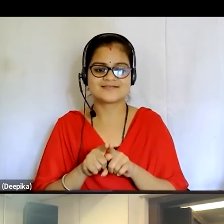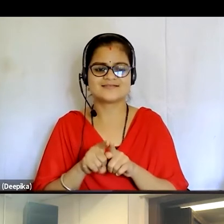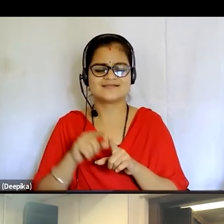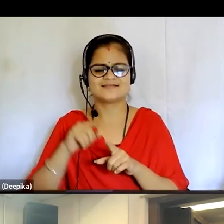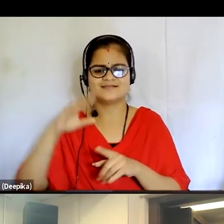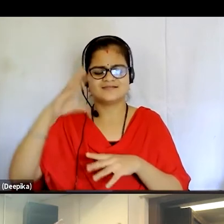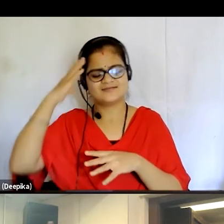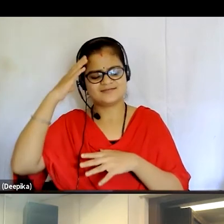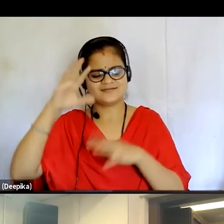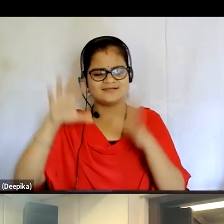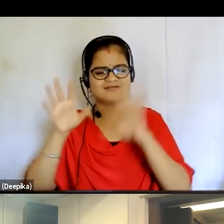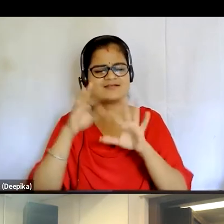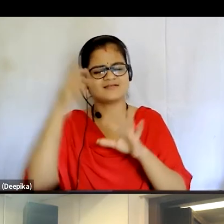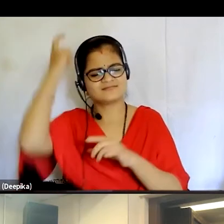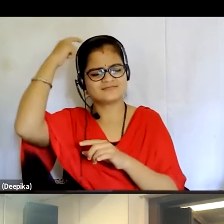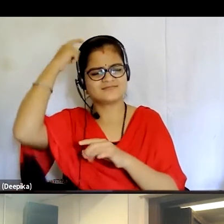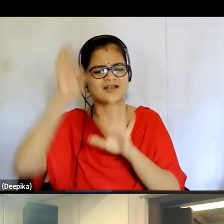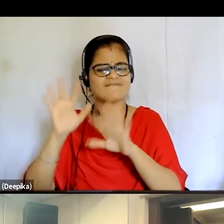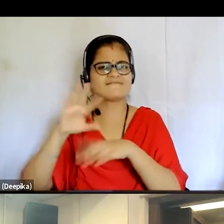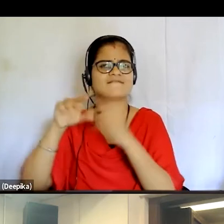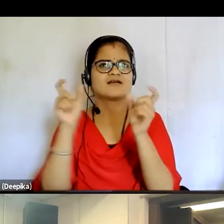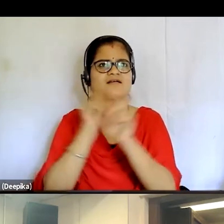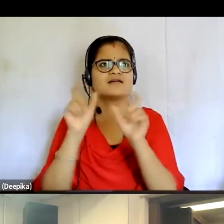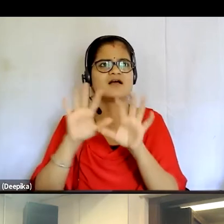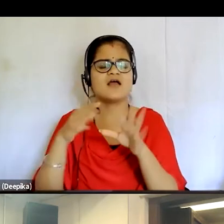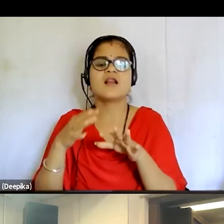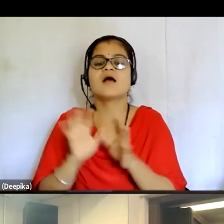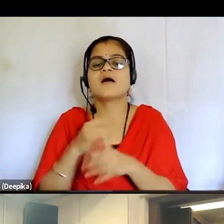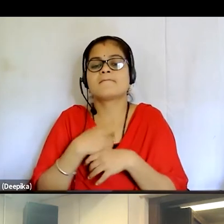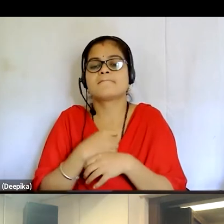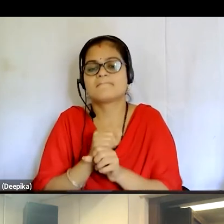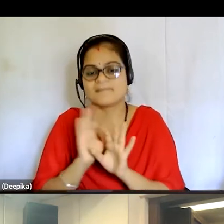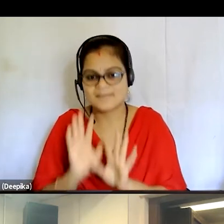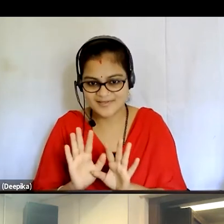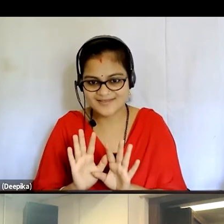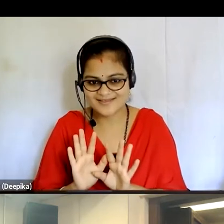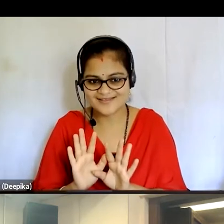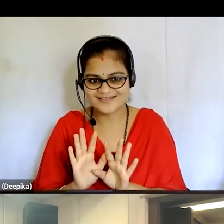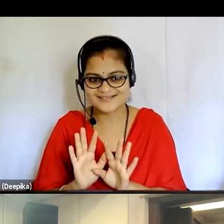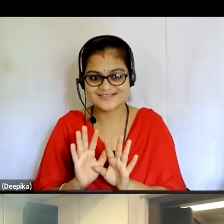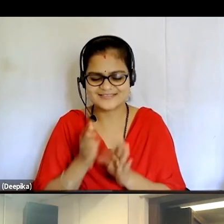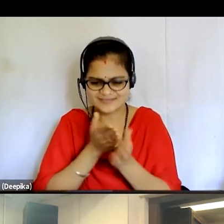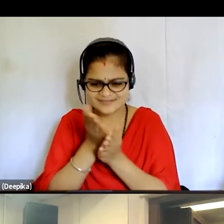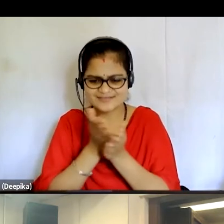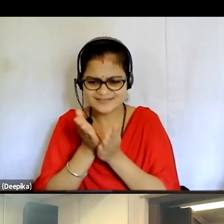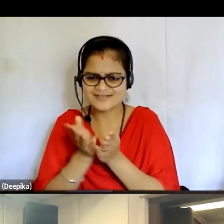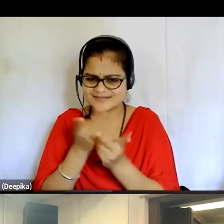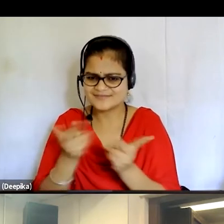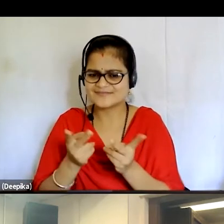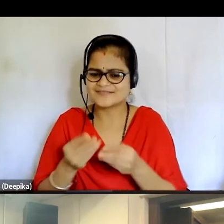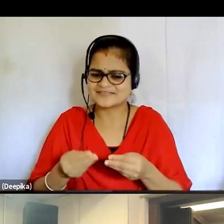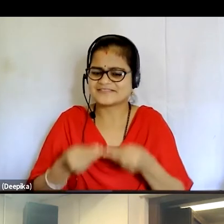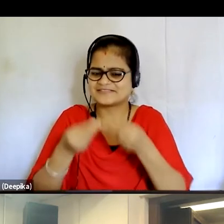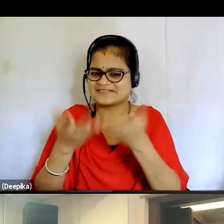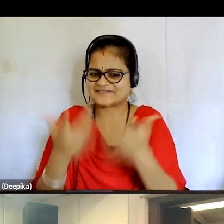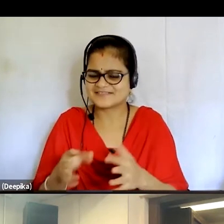whole thing picture in your head and the composition happens, which is why we shared so many possibilities with you. And I think